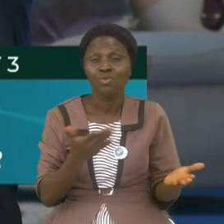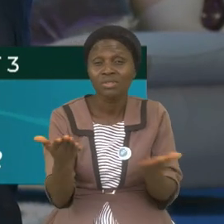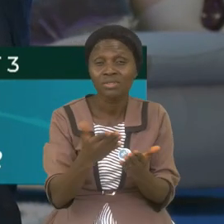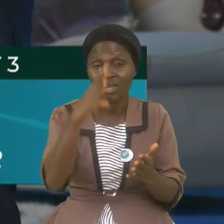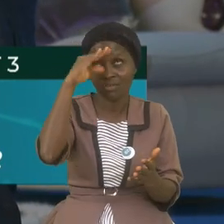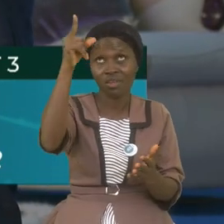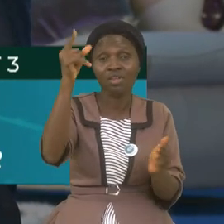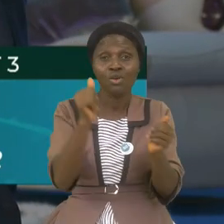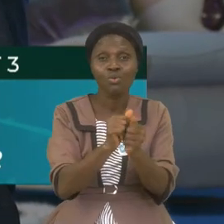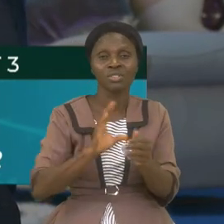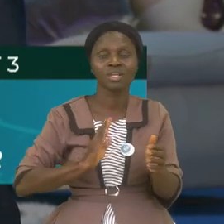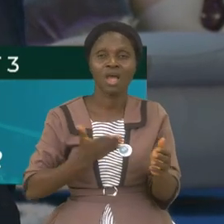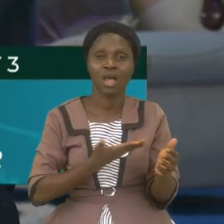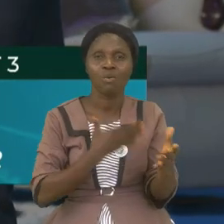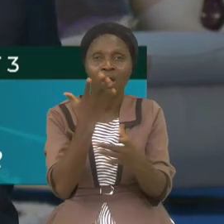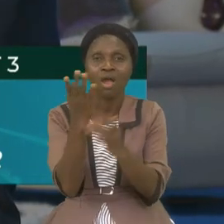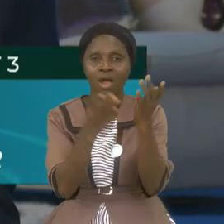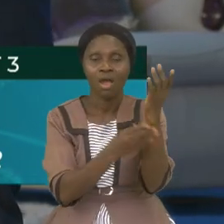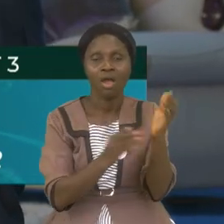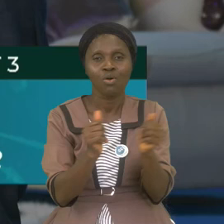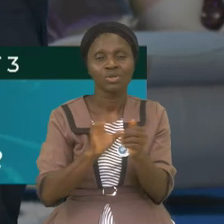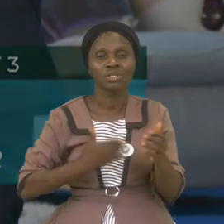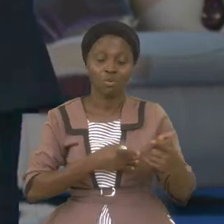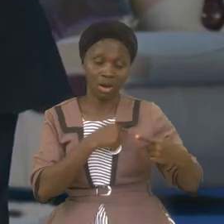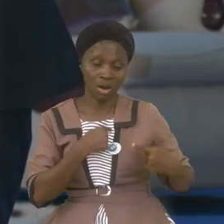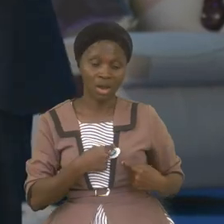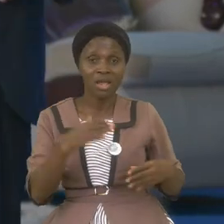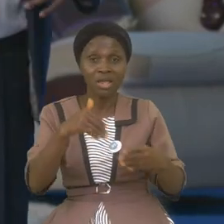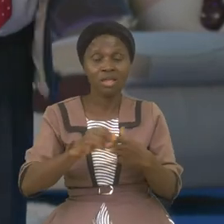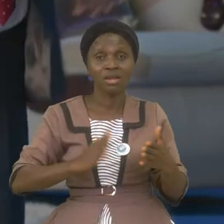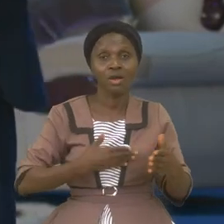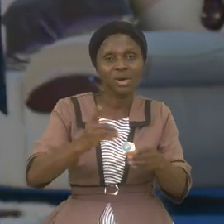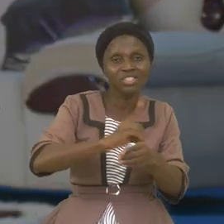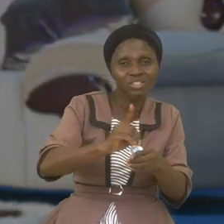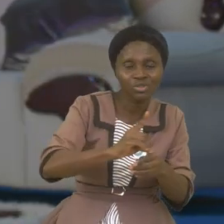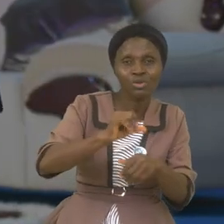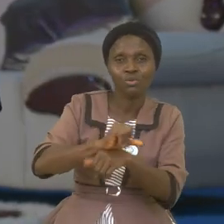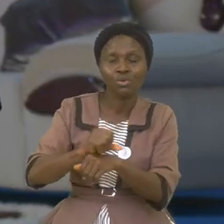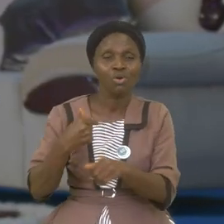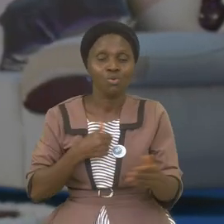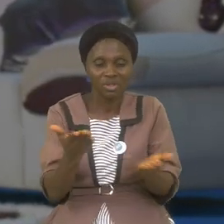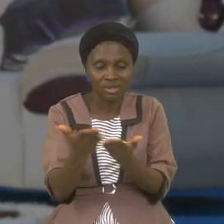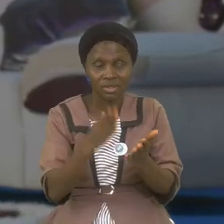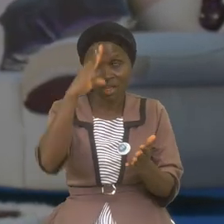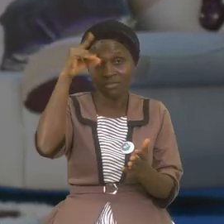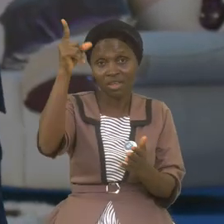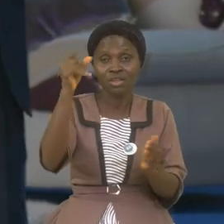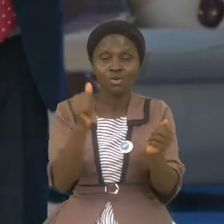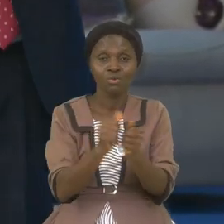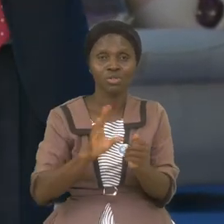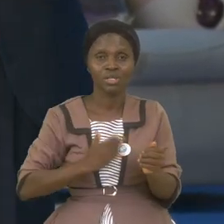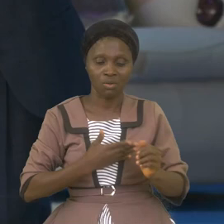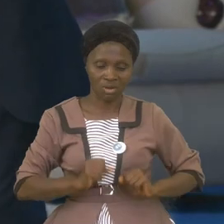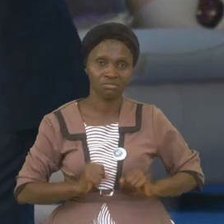our hands, and we serve him in duty. Whom we serve him with our consecration.